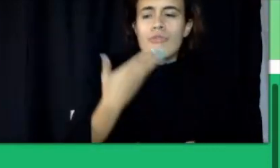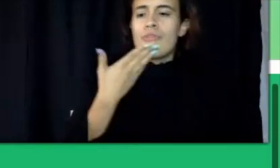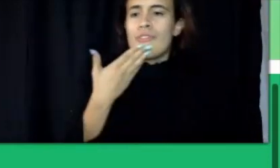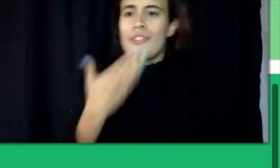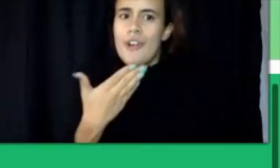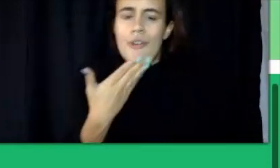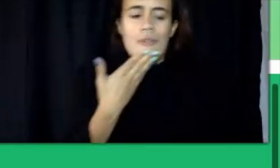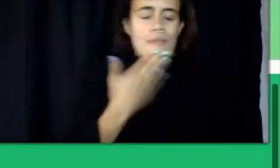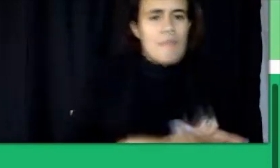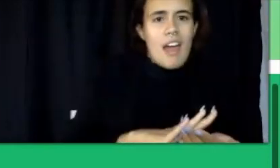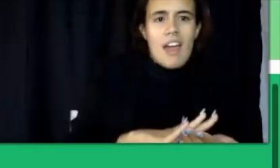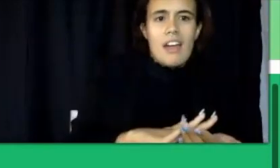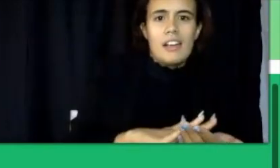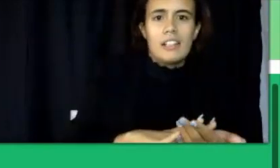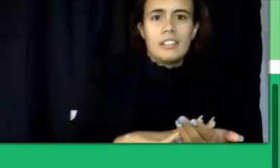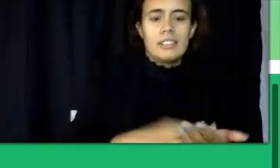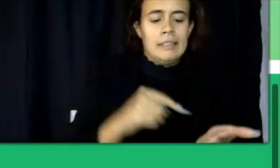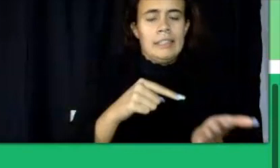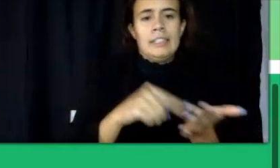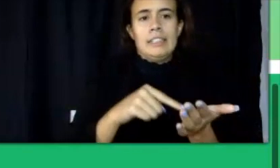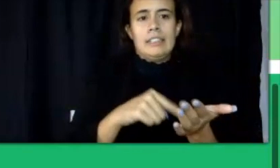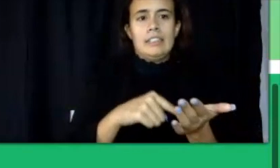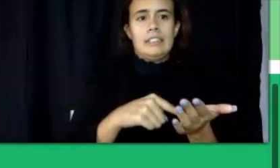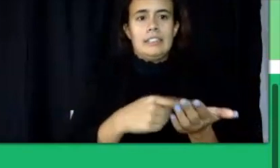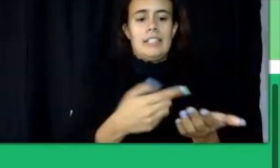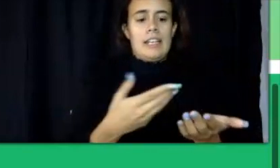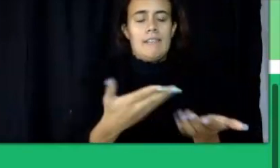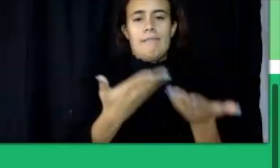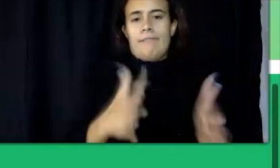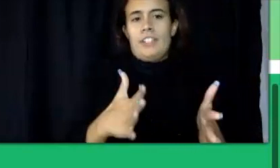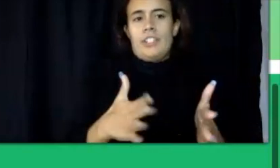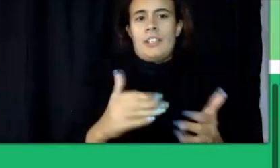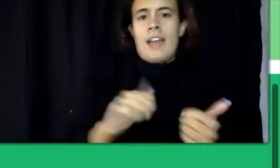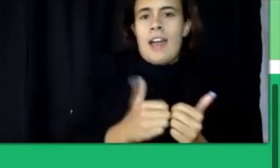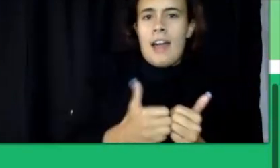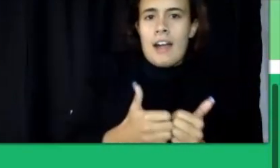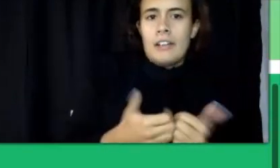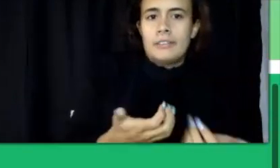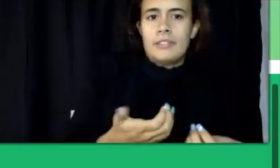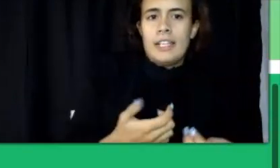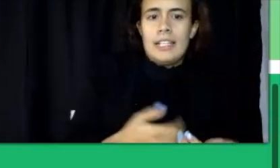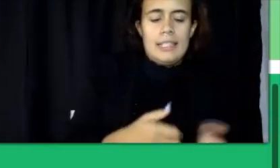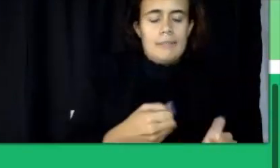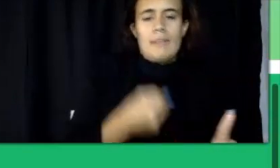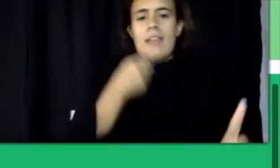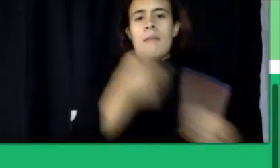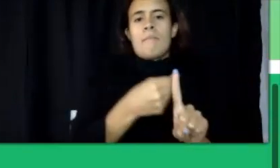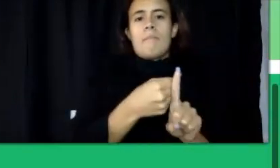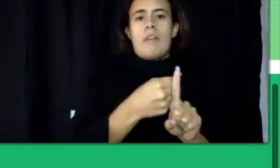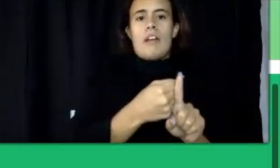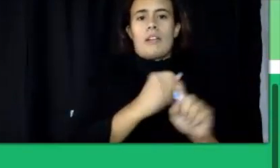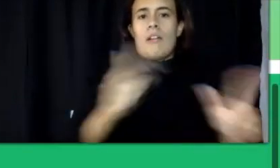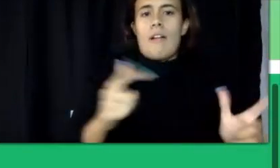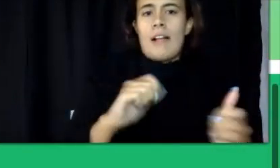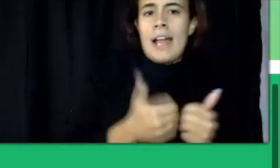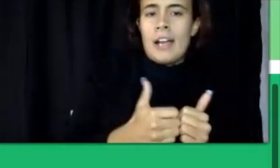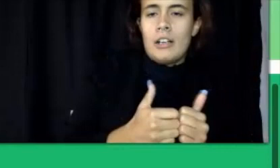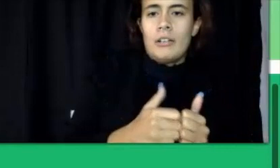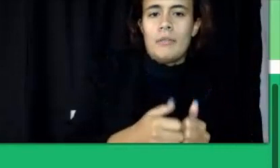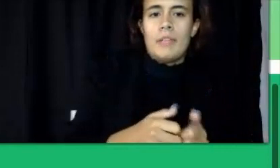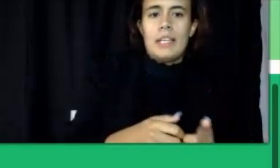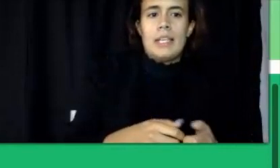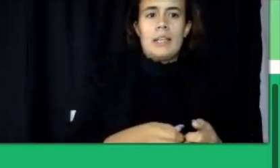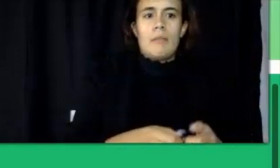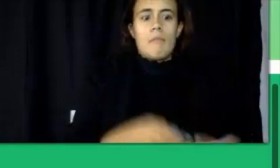did some ridiculous thing to get off their debt, which is really silly. I want to talk about debt in the way it's actually really impacting people, particularly Black college graduates and Black